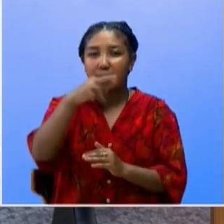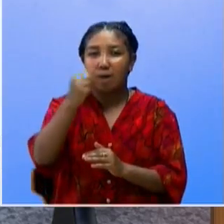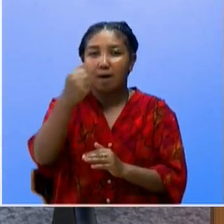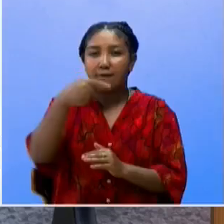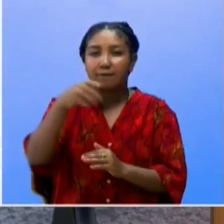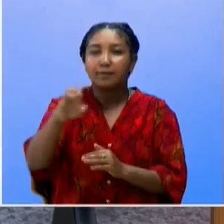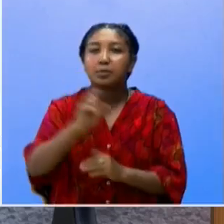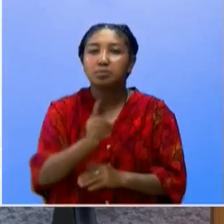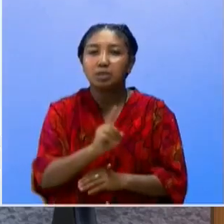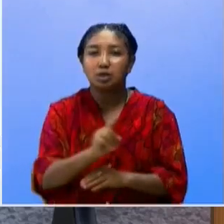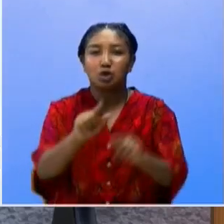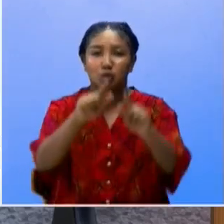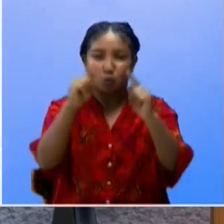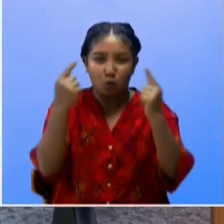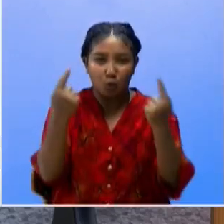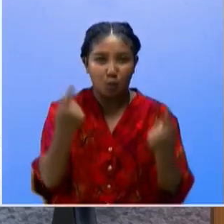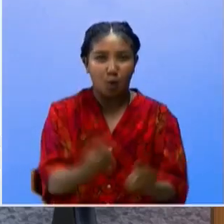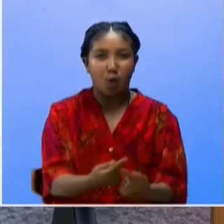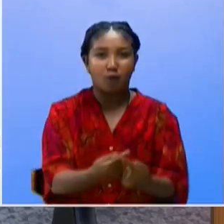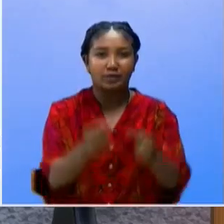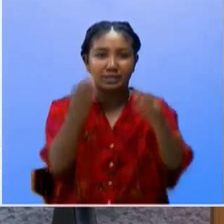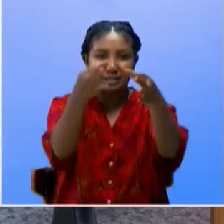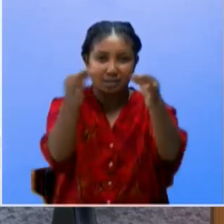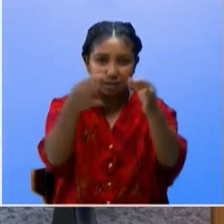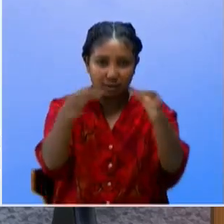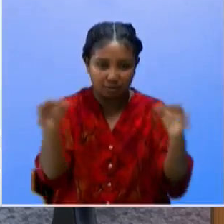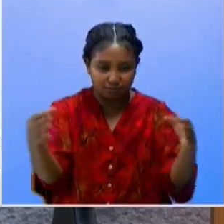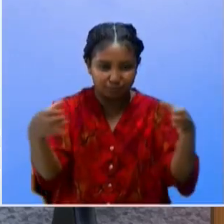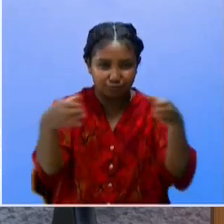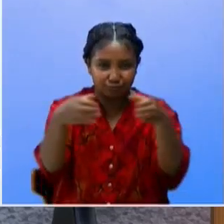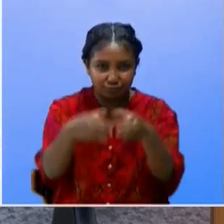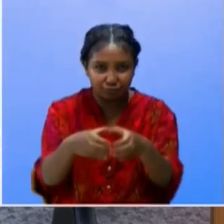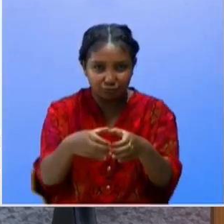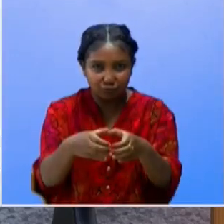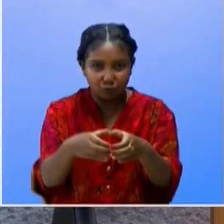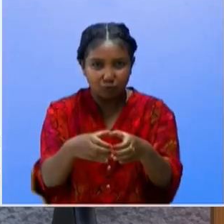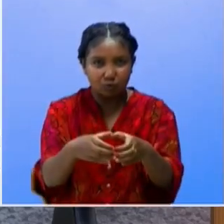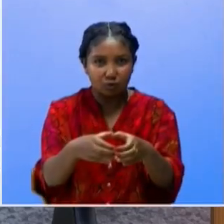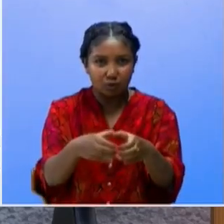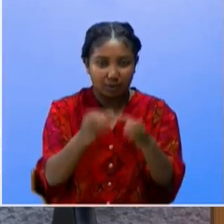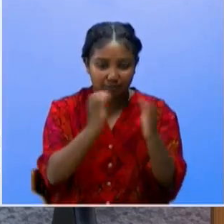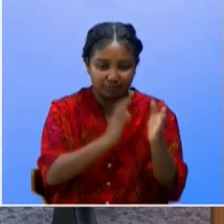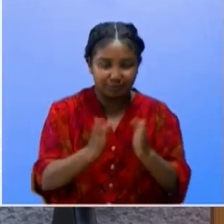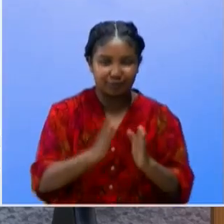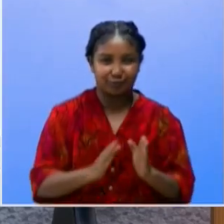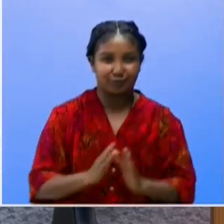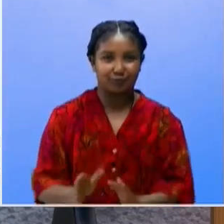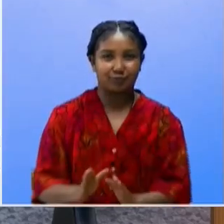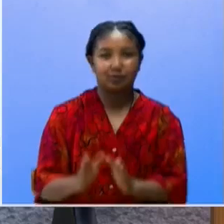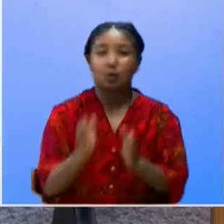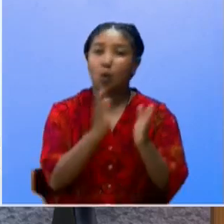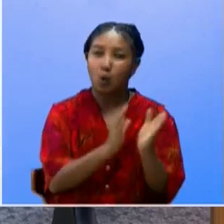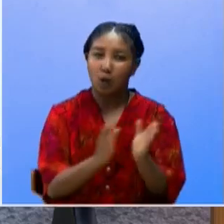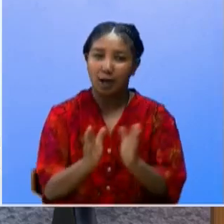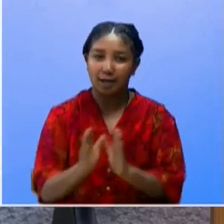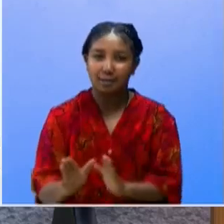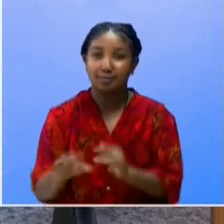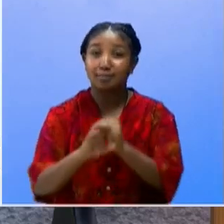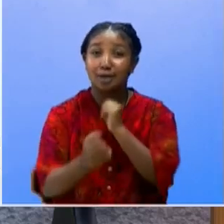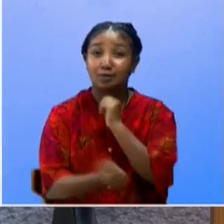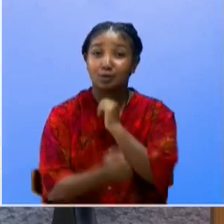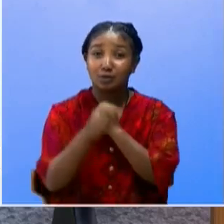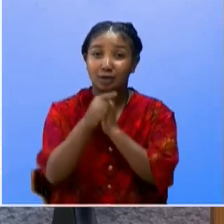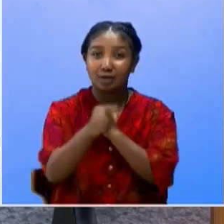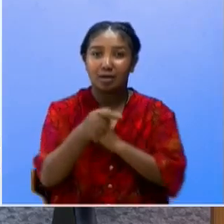Paragraph is a group of related sentences which are just arranged and organized based on